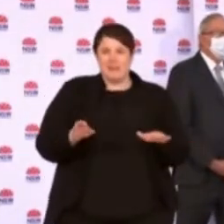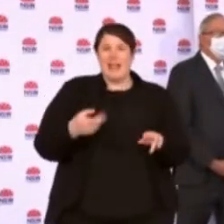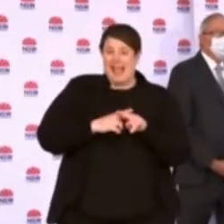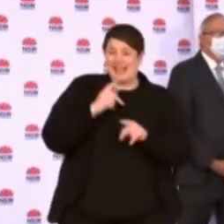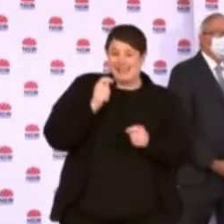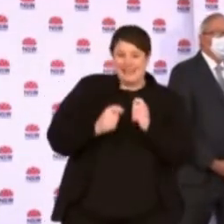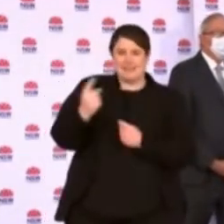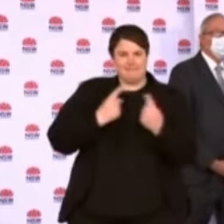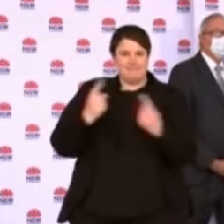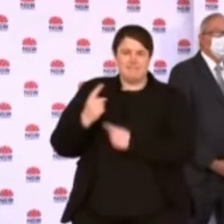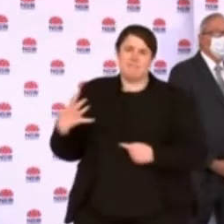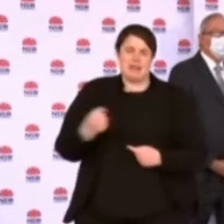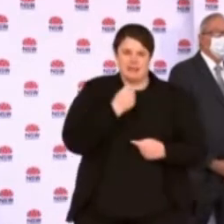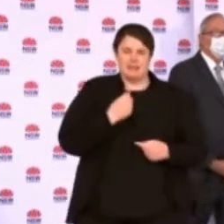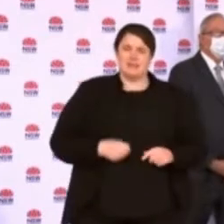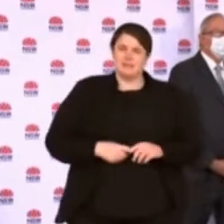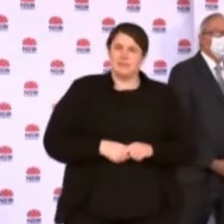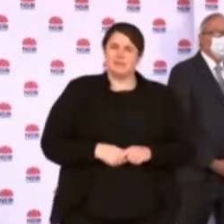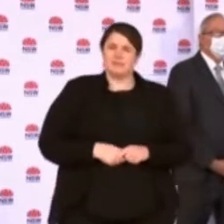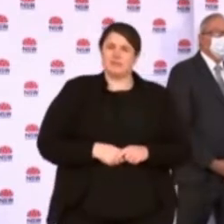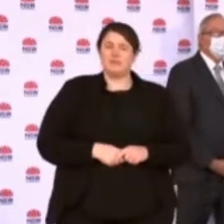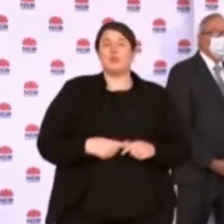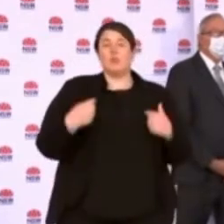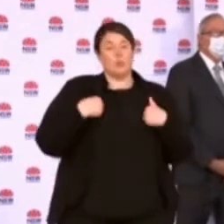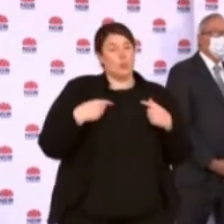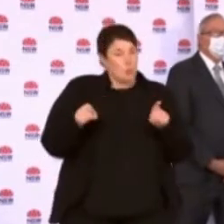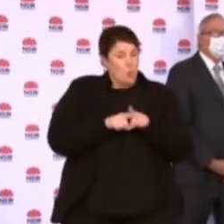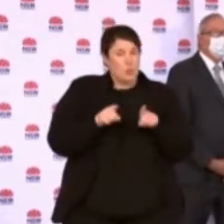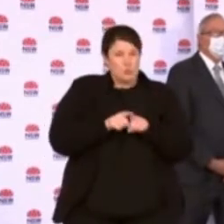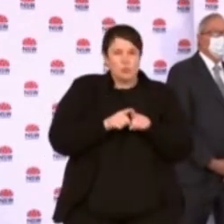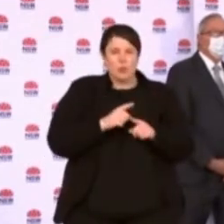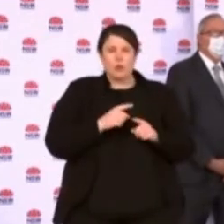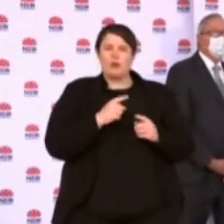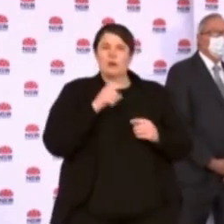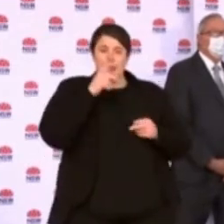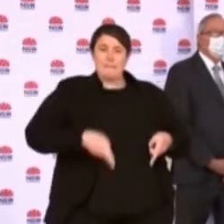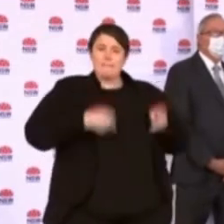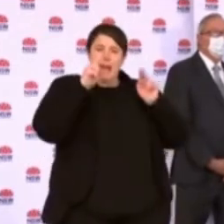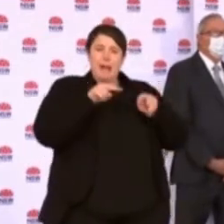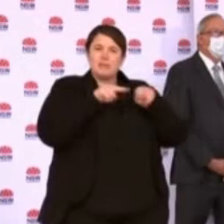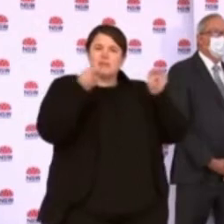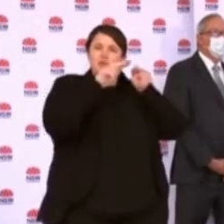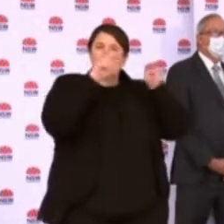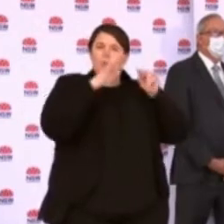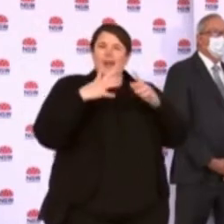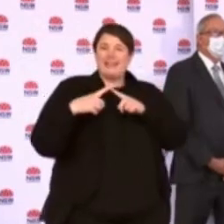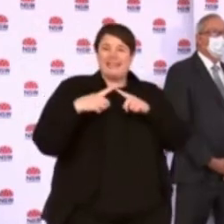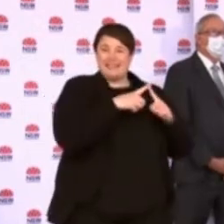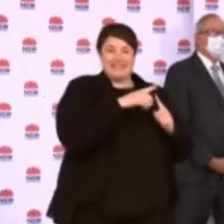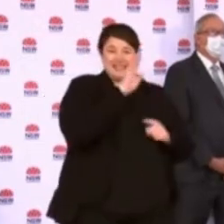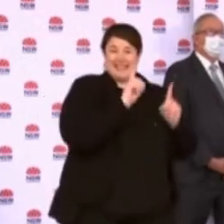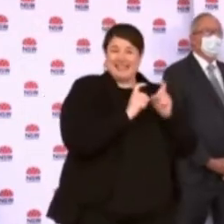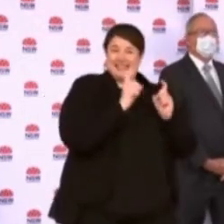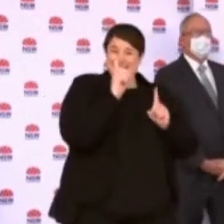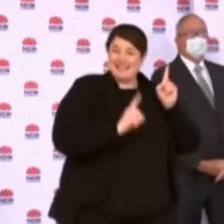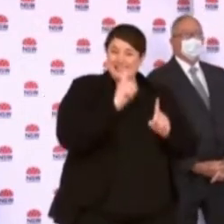testing. In terms of New South Wales Health is also working with residents of an apartment block in the eastern suburbs where